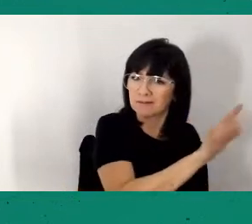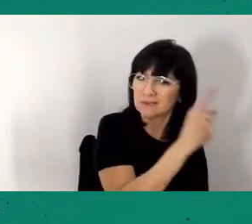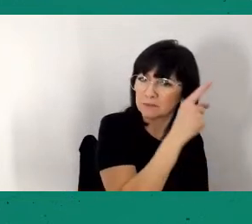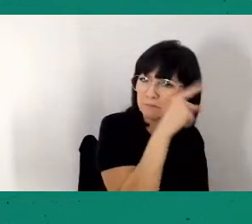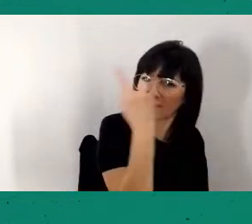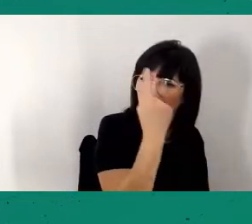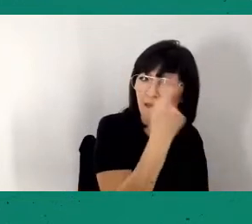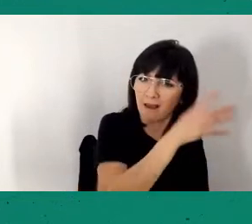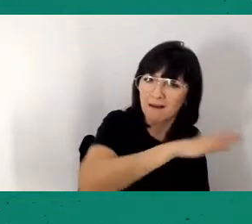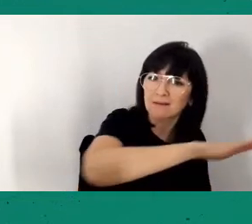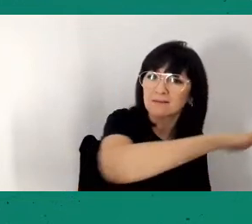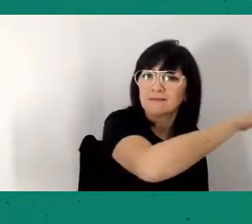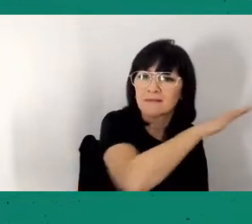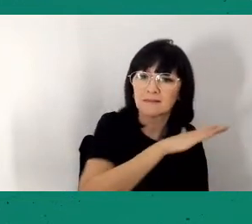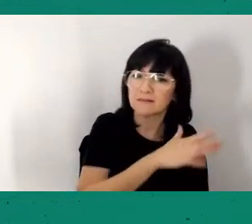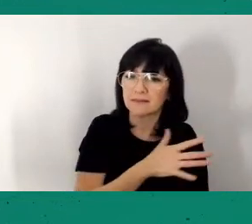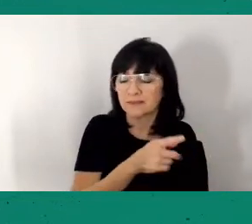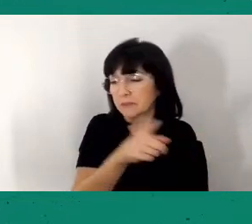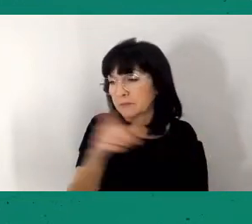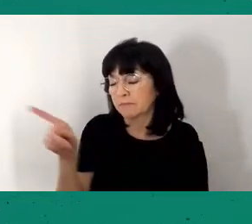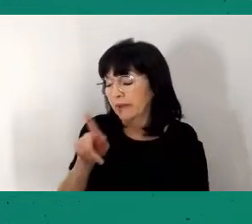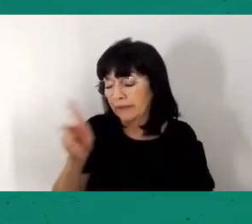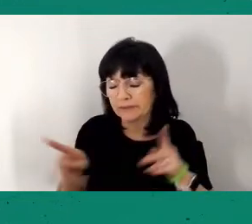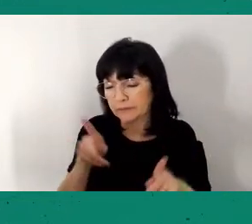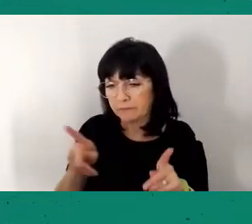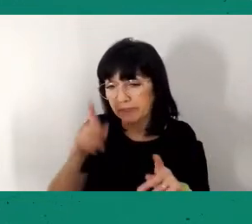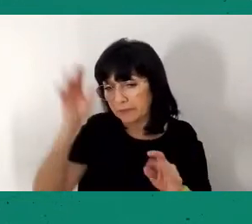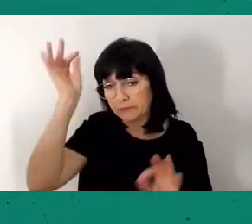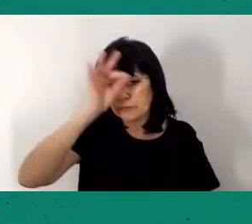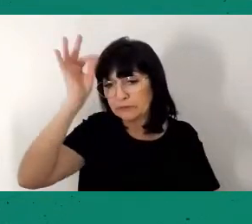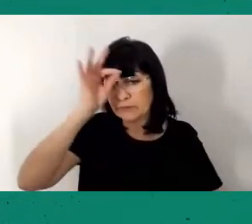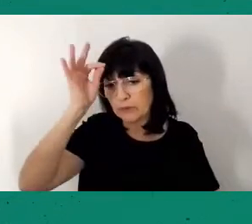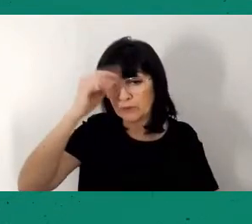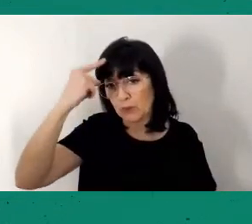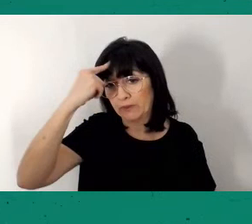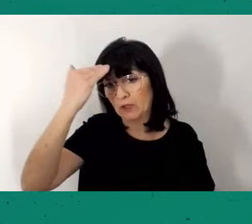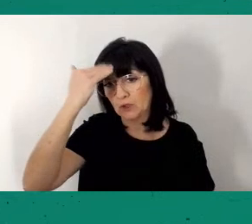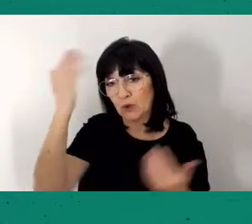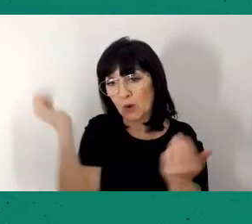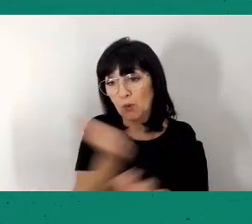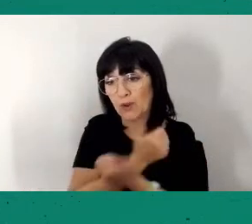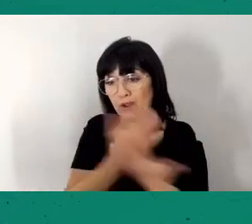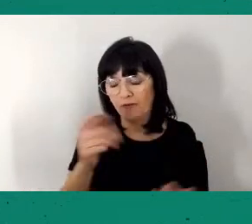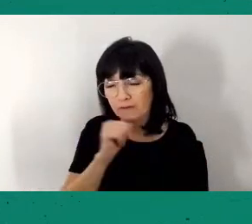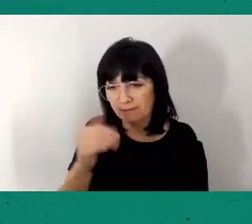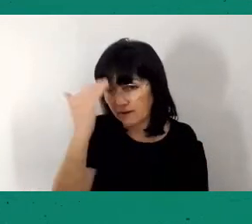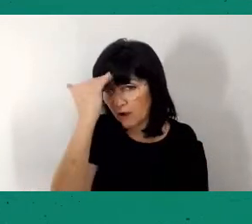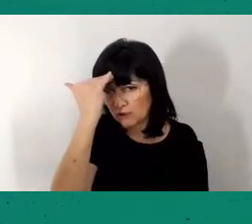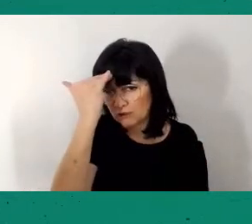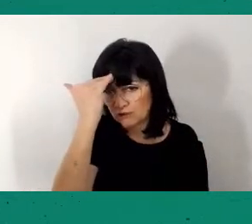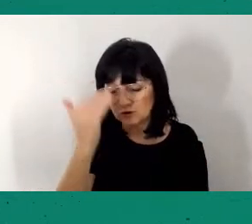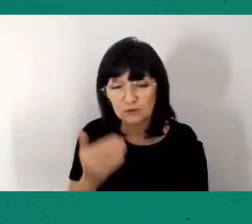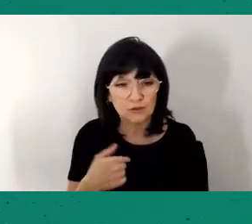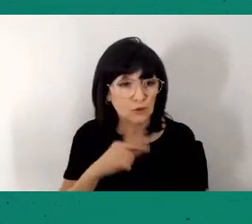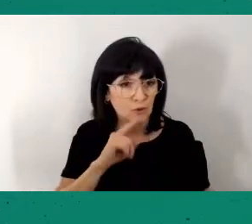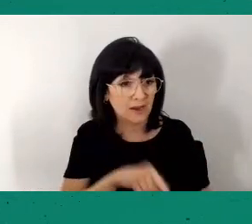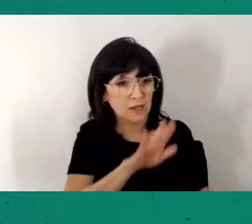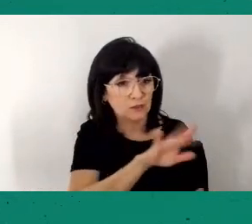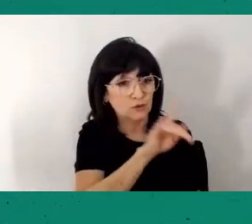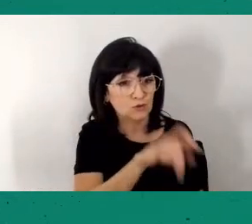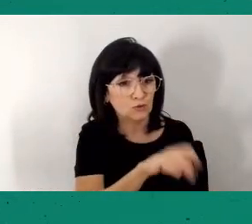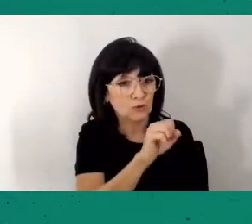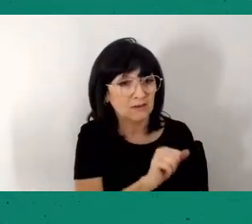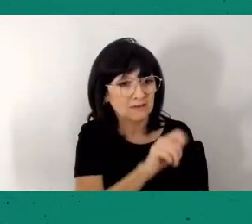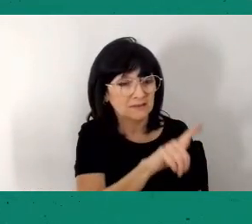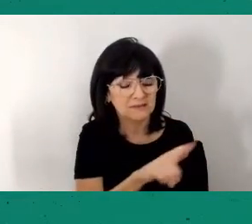and you don't know what you don't know until you don't know it. But anyway, does that answer your question, Sil? Very well done. Let me turn the